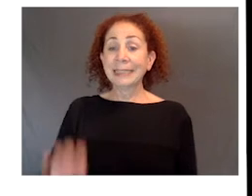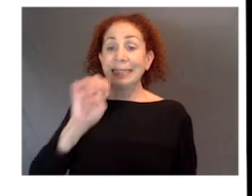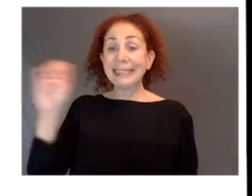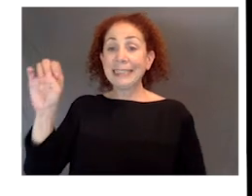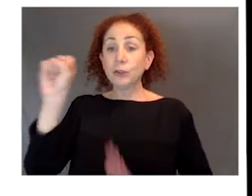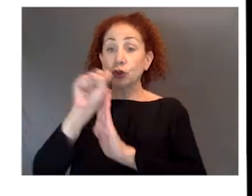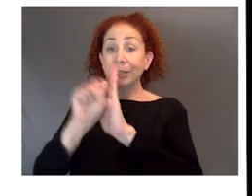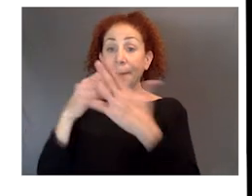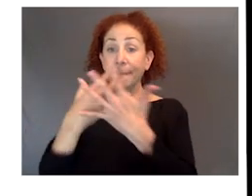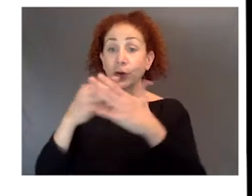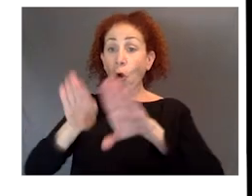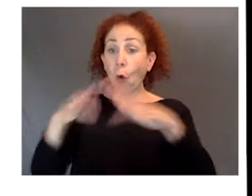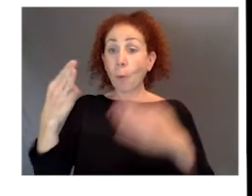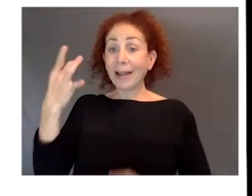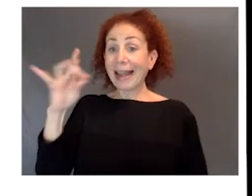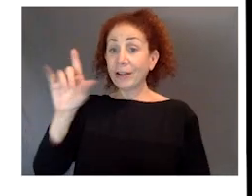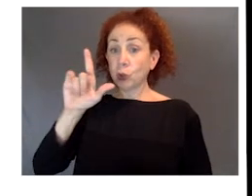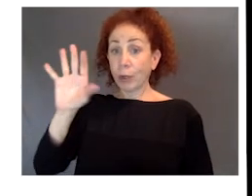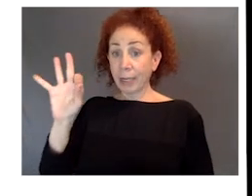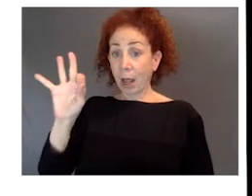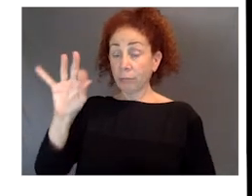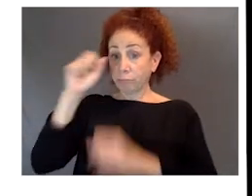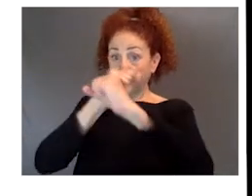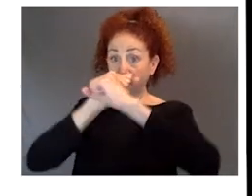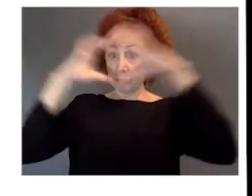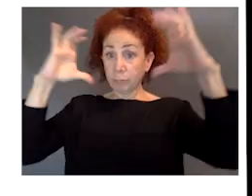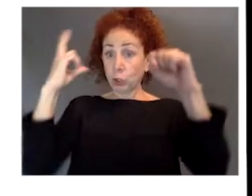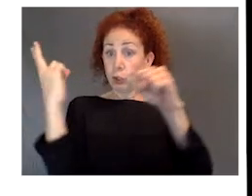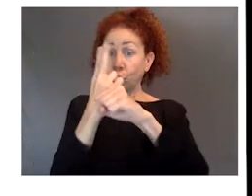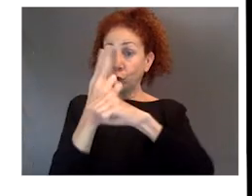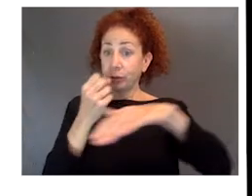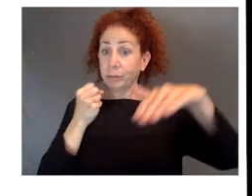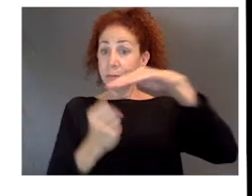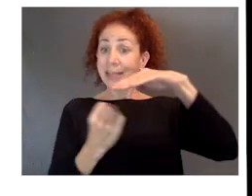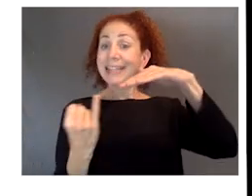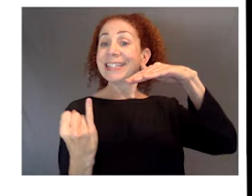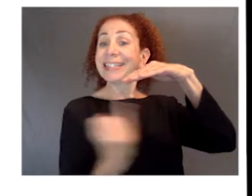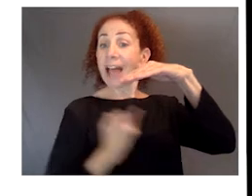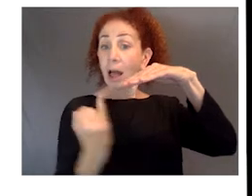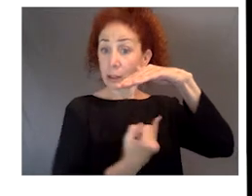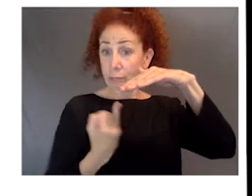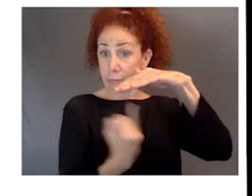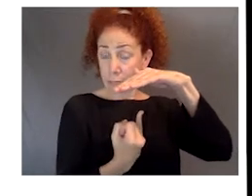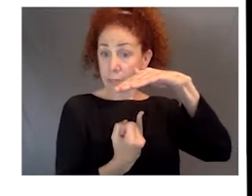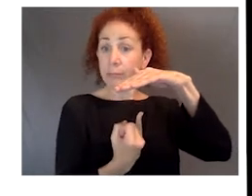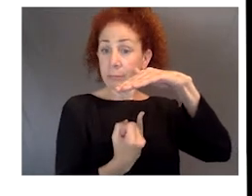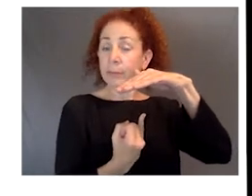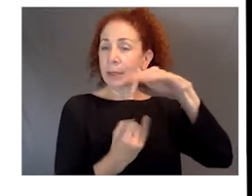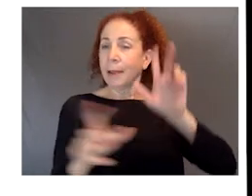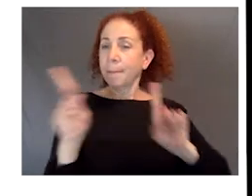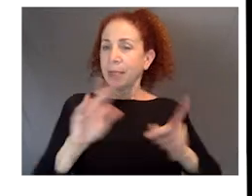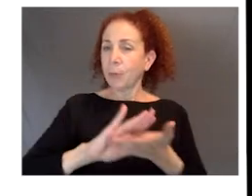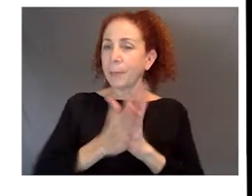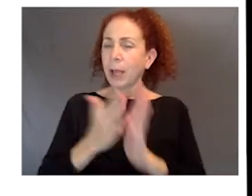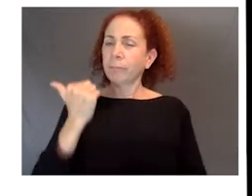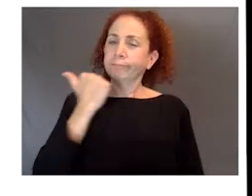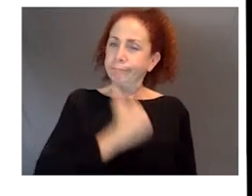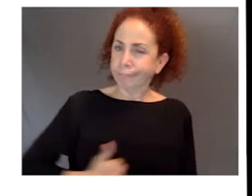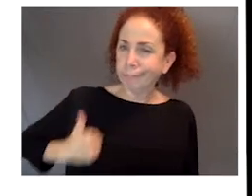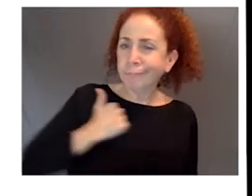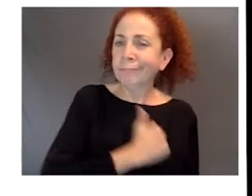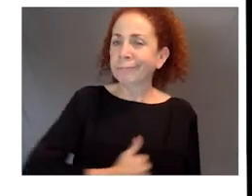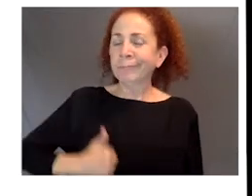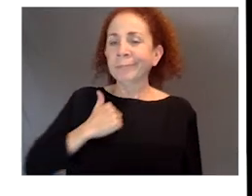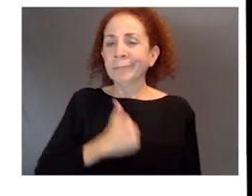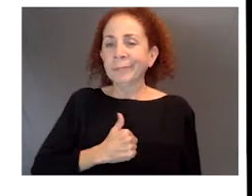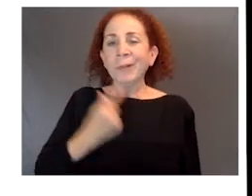Eastern State Penitentiary opened in 1829 with the idea that through the use of solitary confinement or total isolation, people would become penitent,